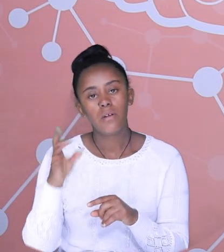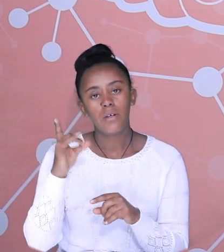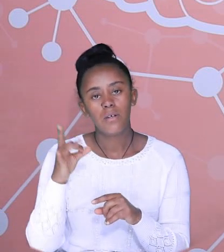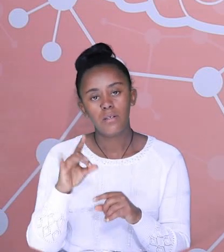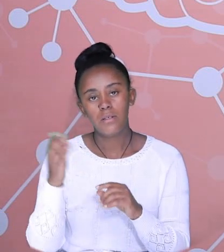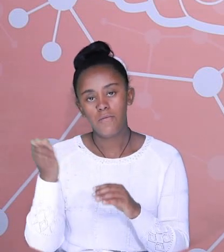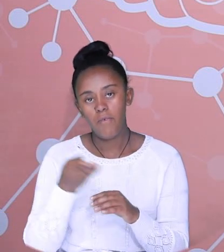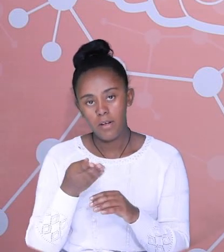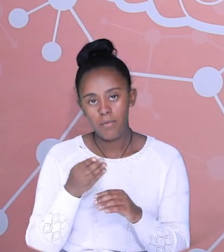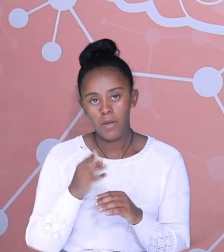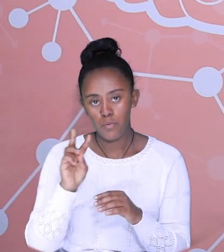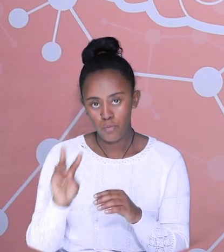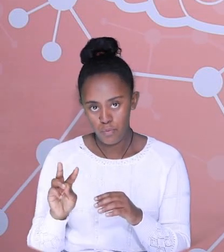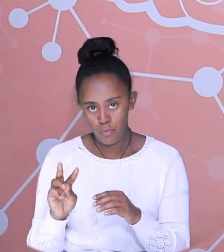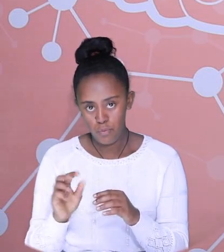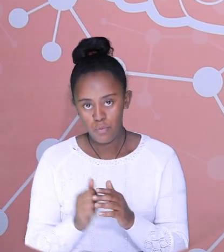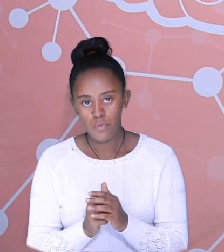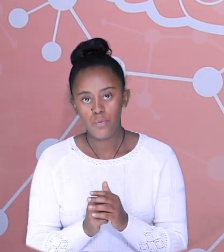by 2